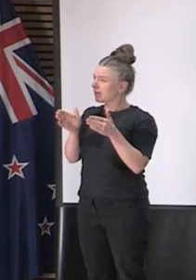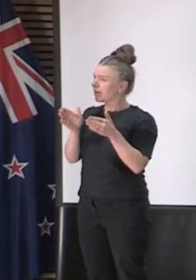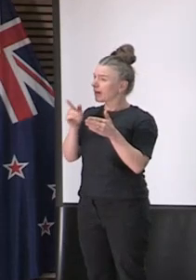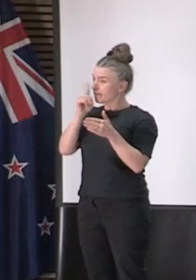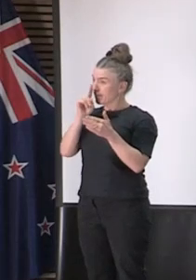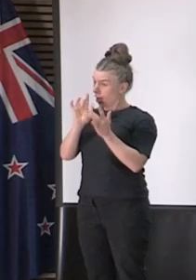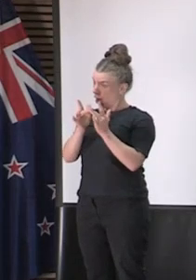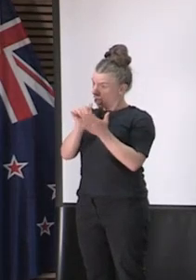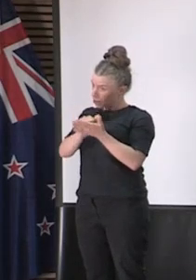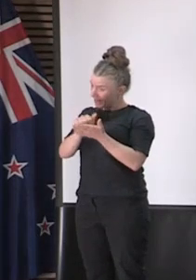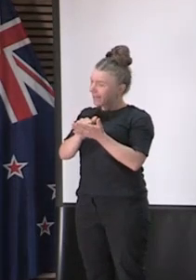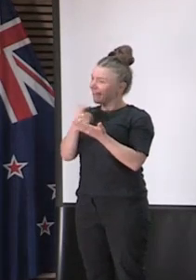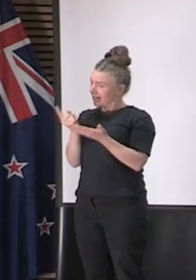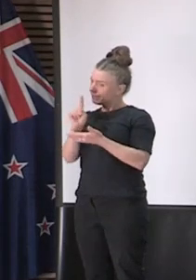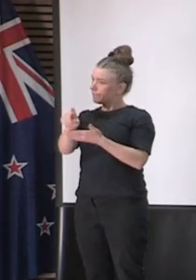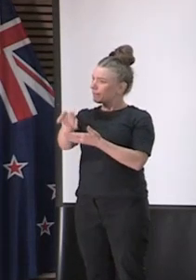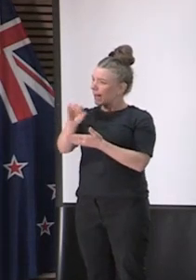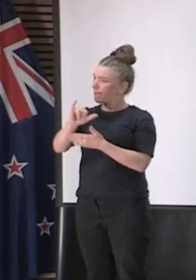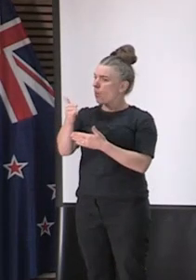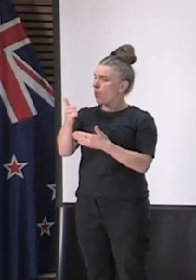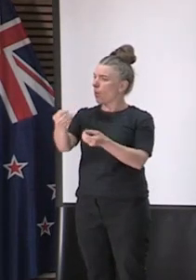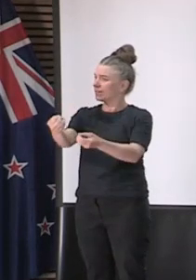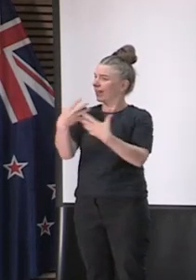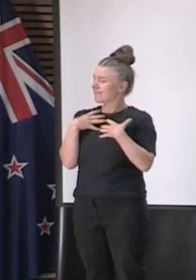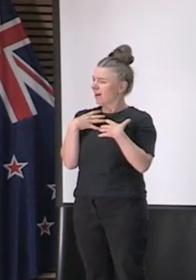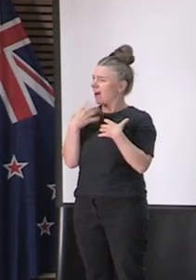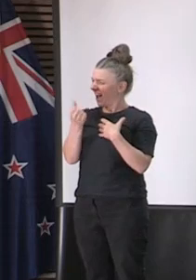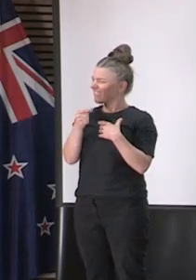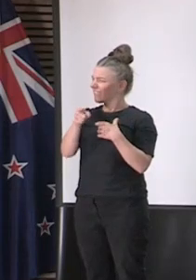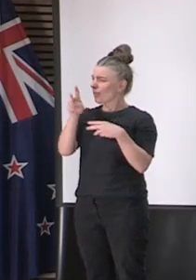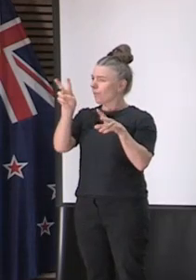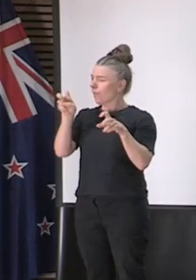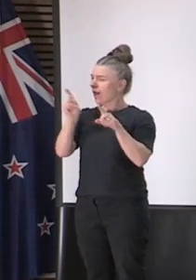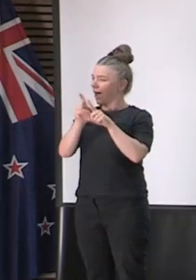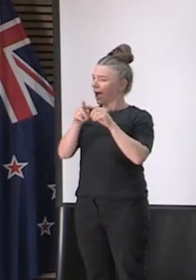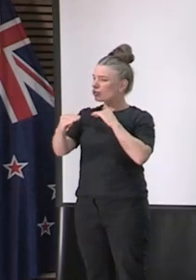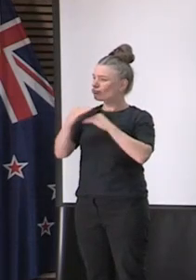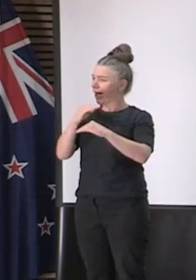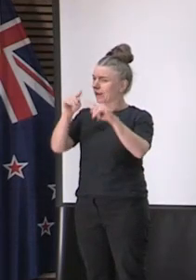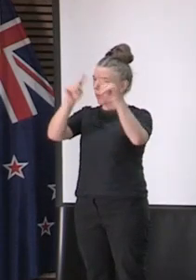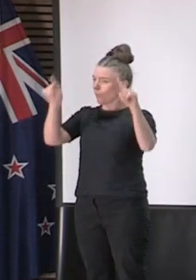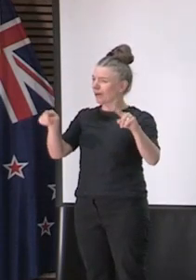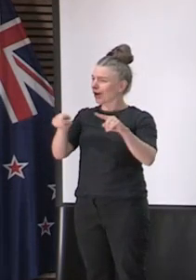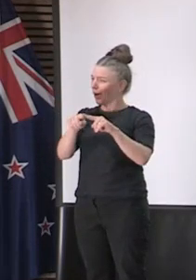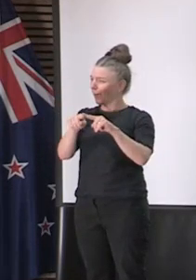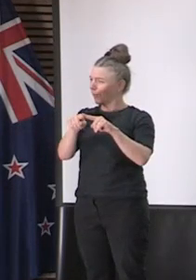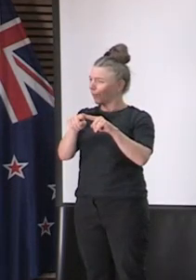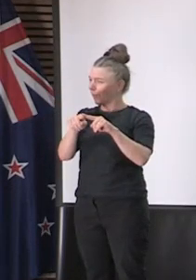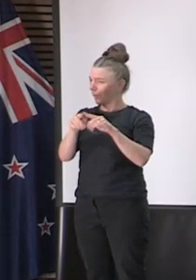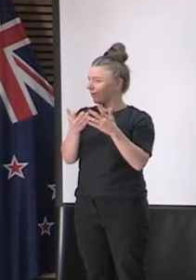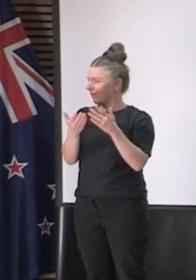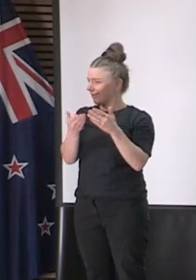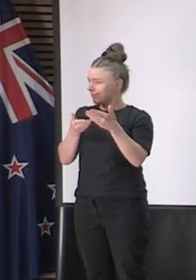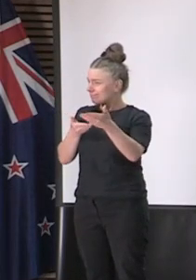of them, of course, have trade windows where they're able to, where they were able to operate in that way. So that